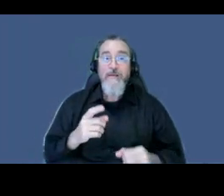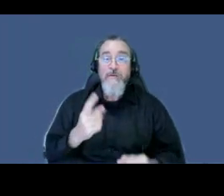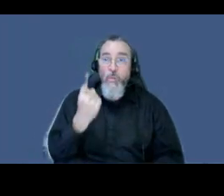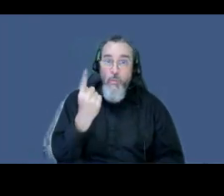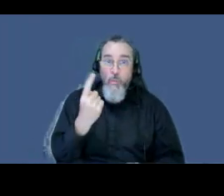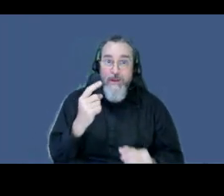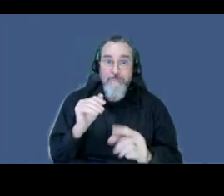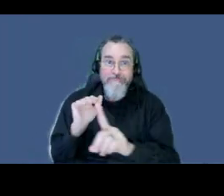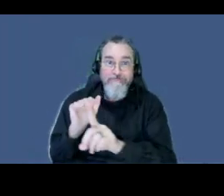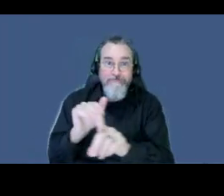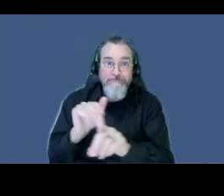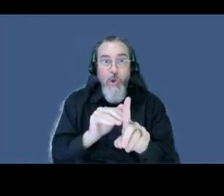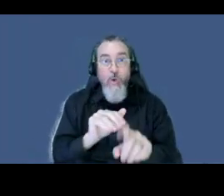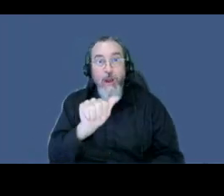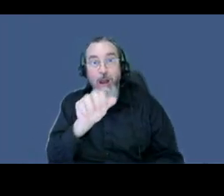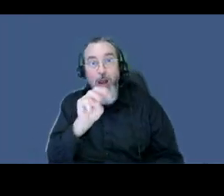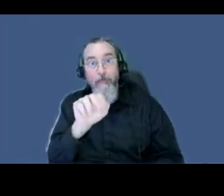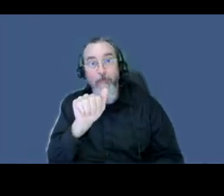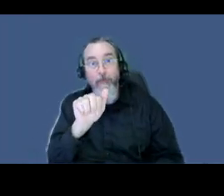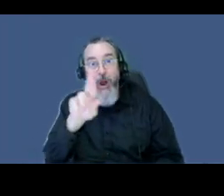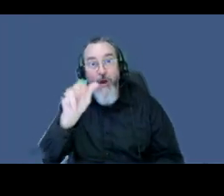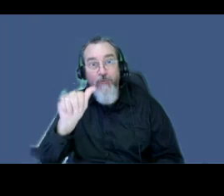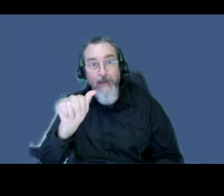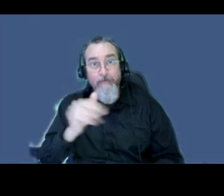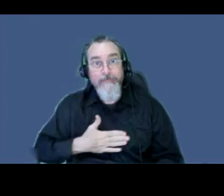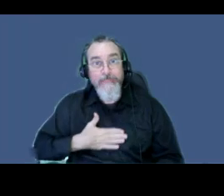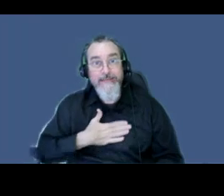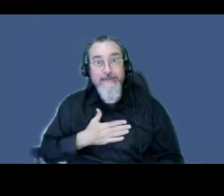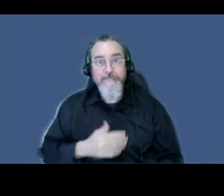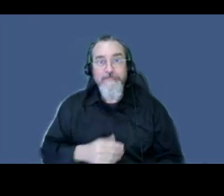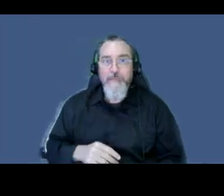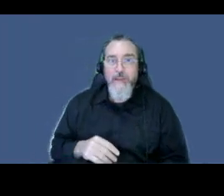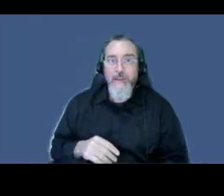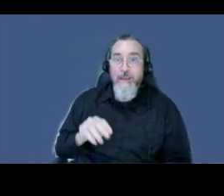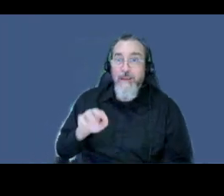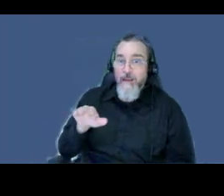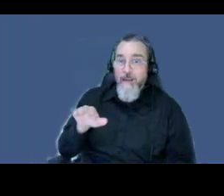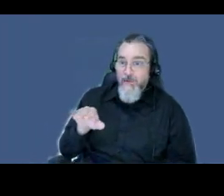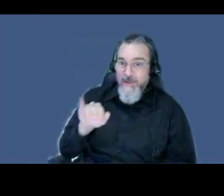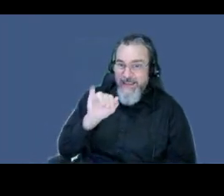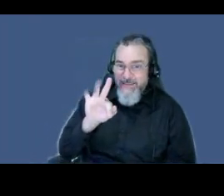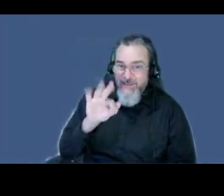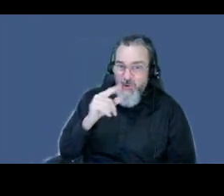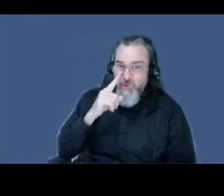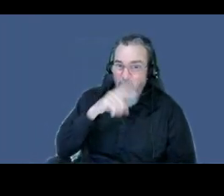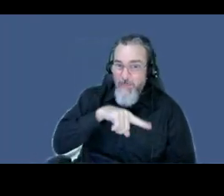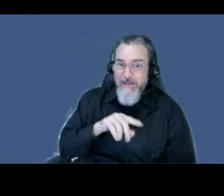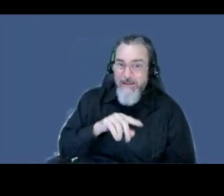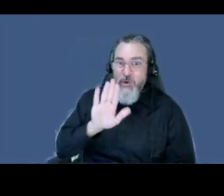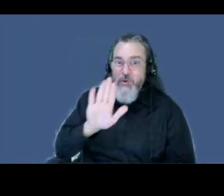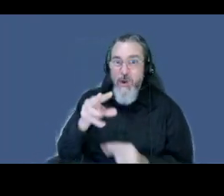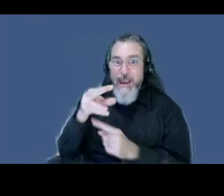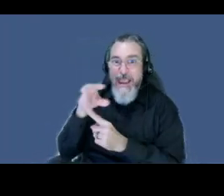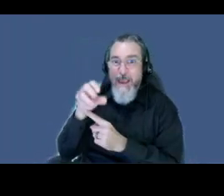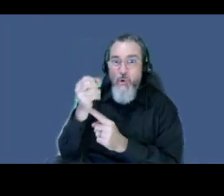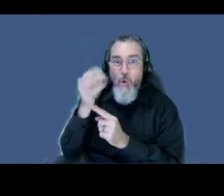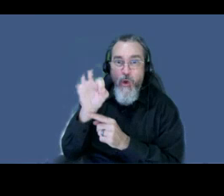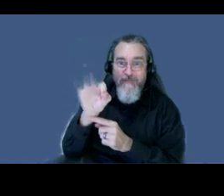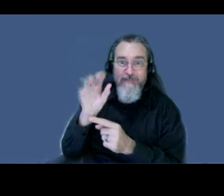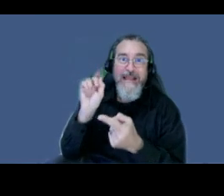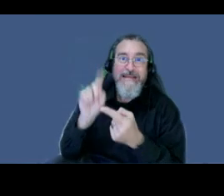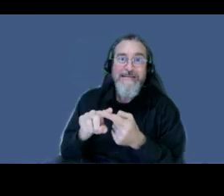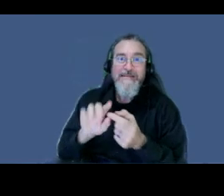ahead, Amara. I was just going to say really quickly, Roderick, if you don't mind turning off your camera until it's your turn to speak. And